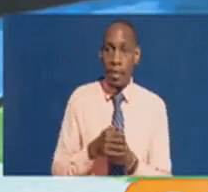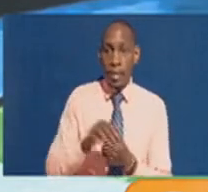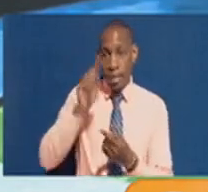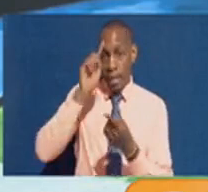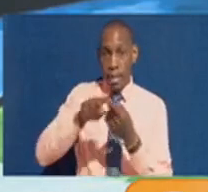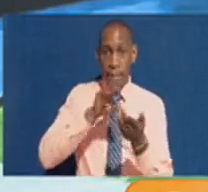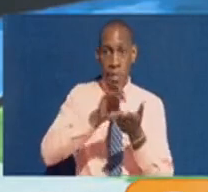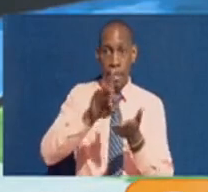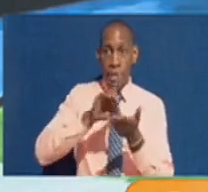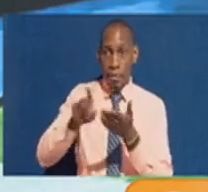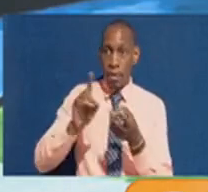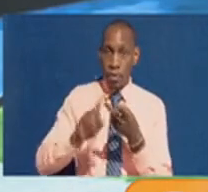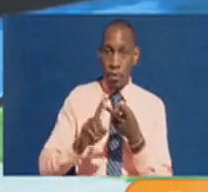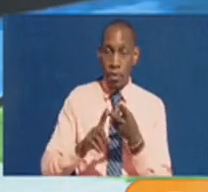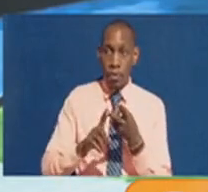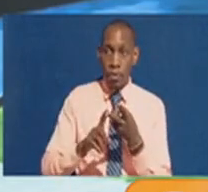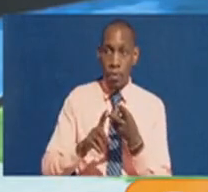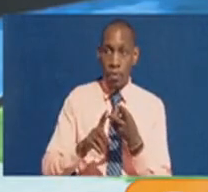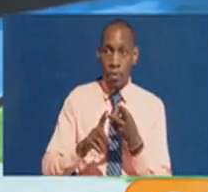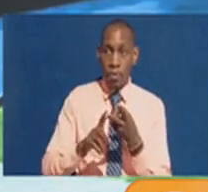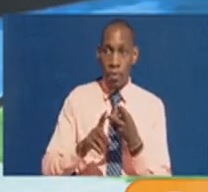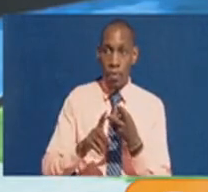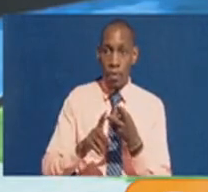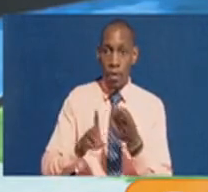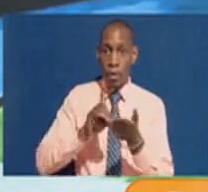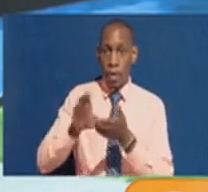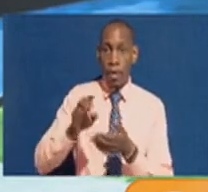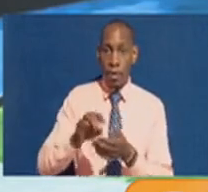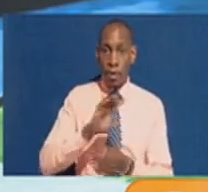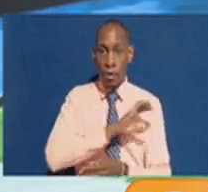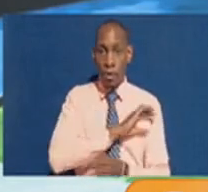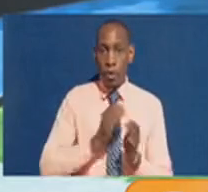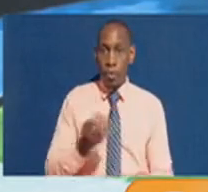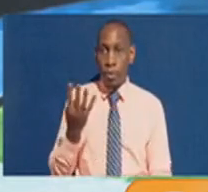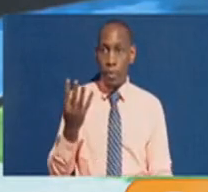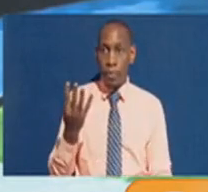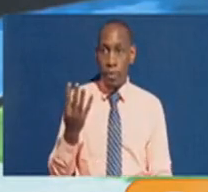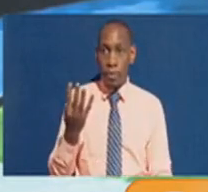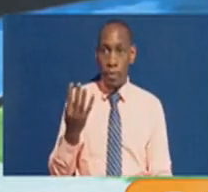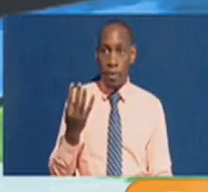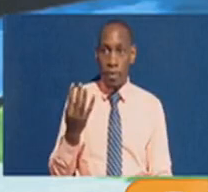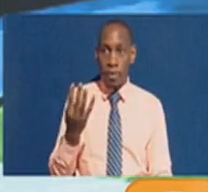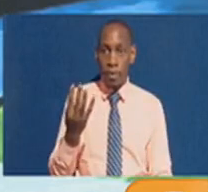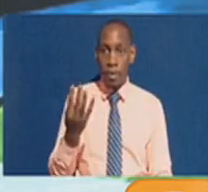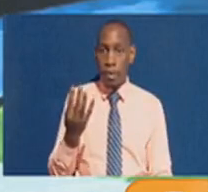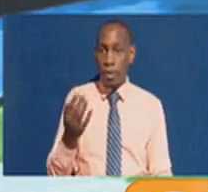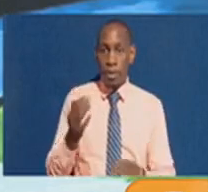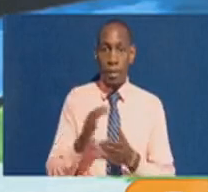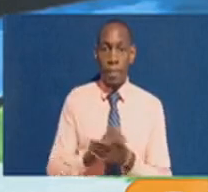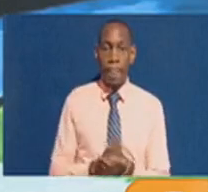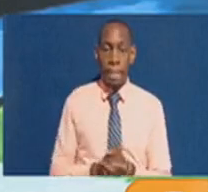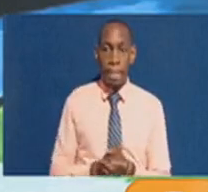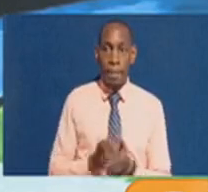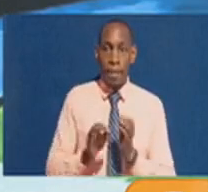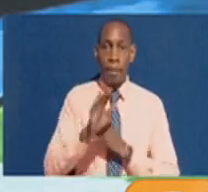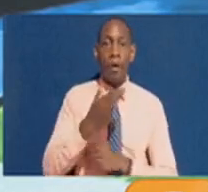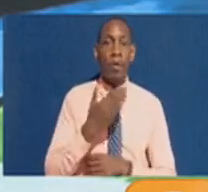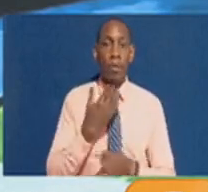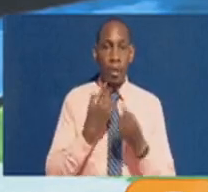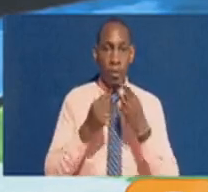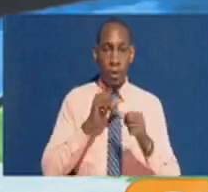removal or not of the four commissioners. It is not going to be... End of story. That's the end of story. If you want to talk